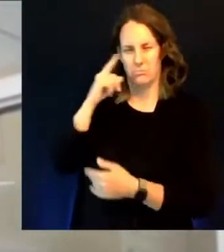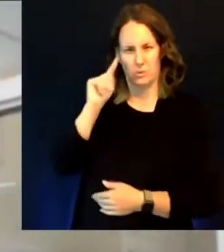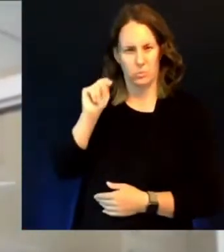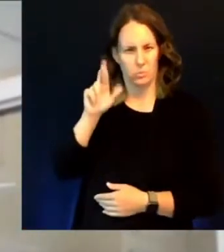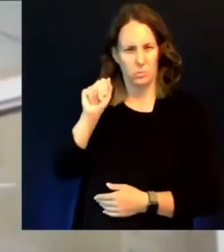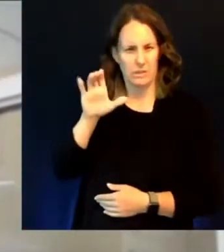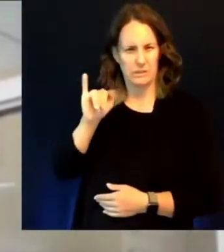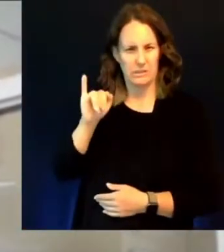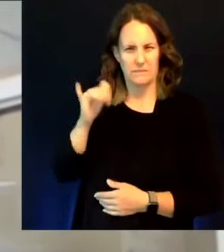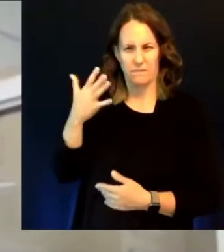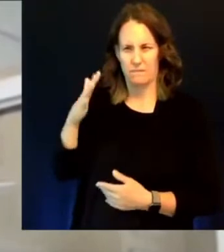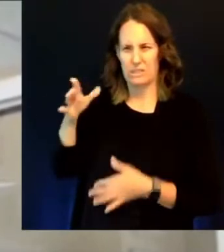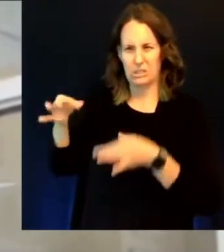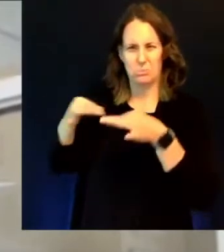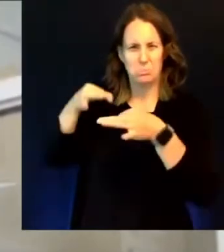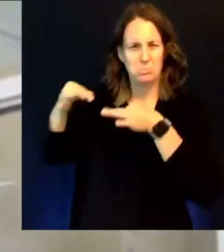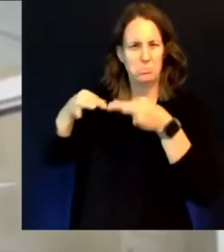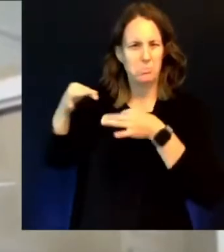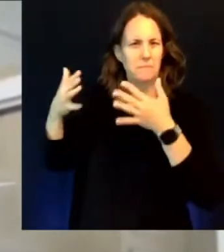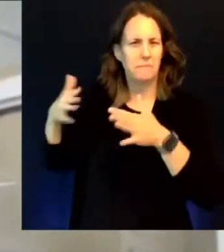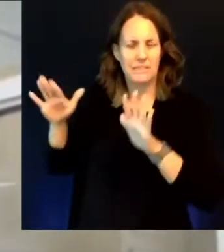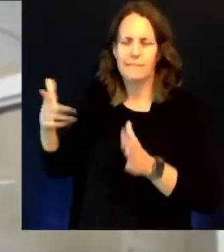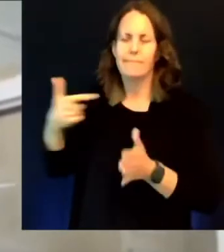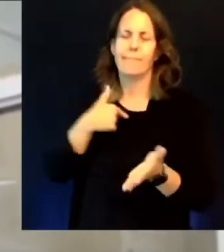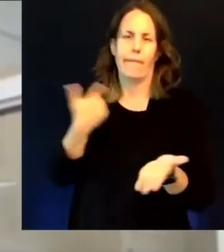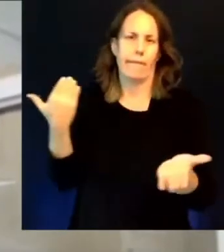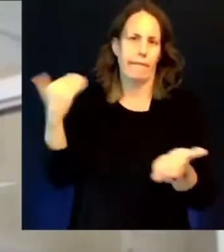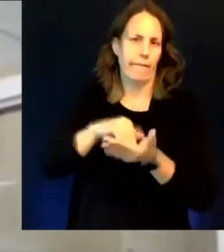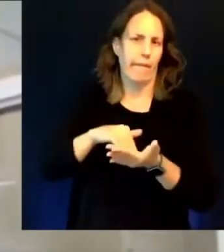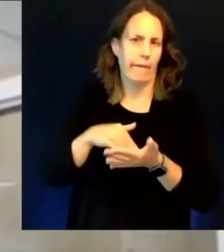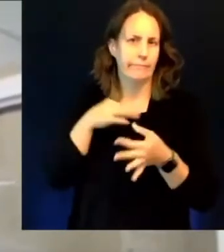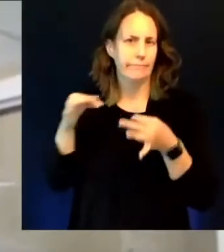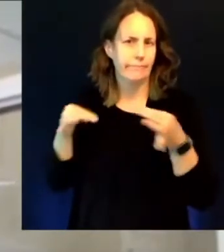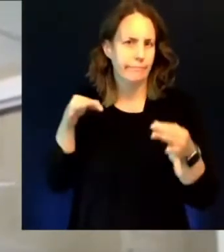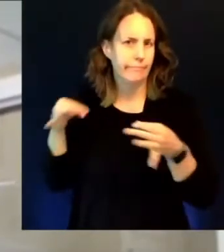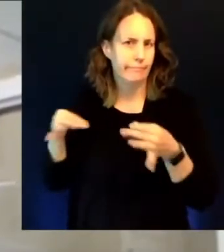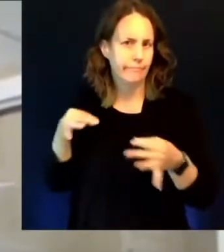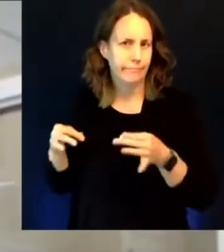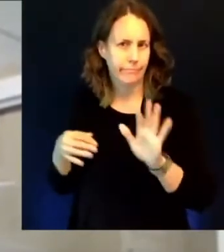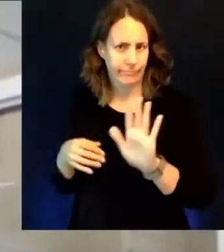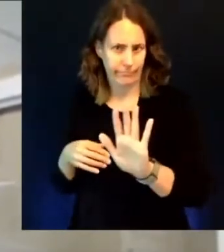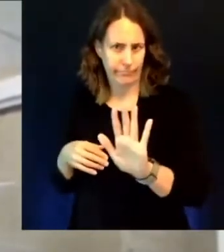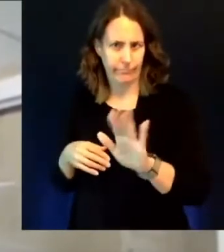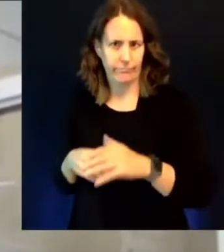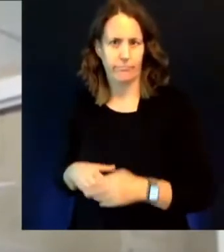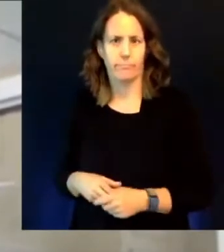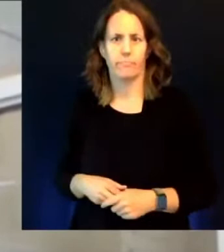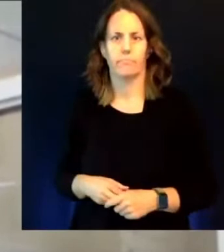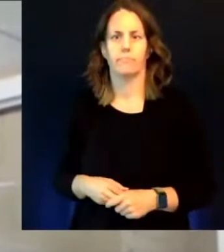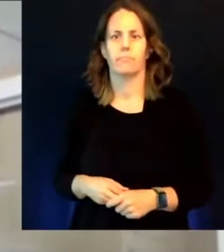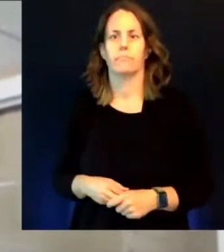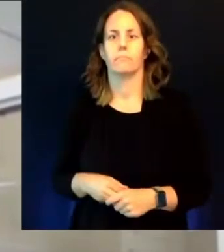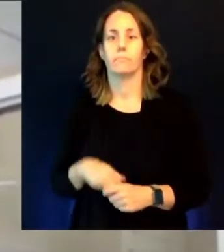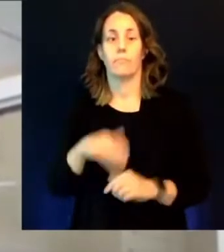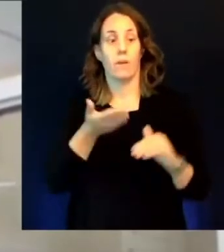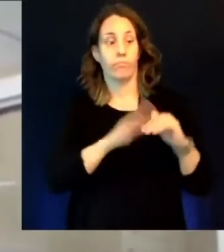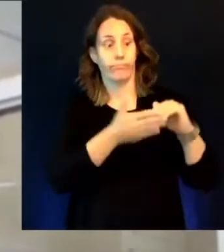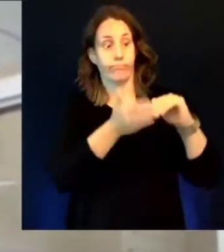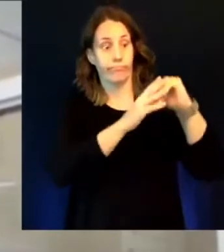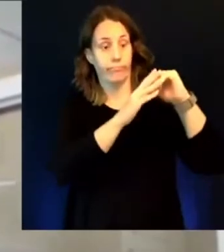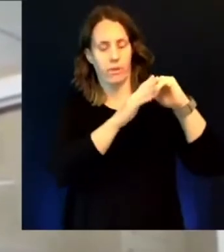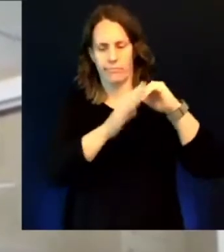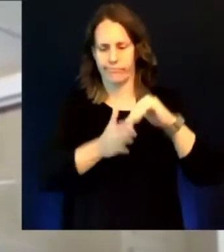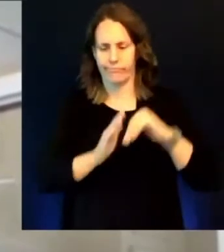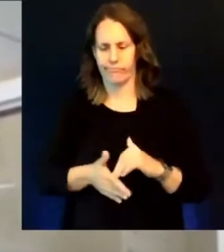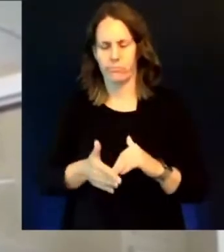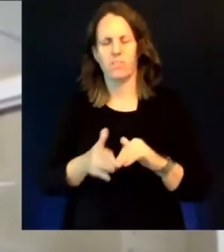population go up or down are subject to many, many factors. The vaccine coverage and vaccine effectiveness are an important part of